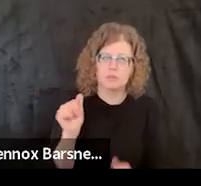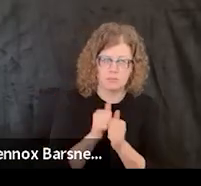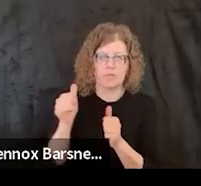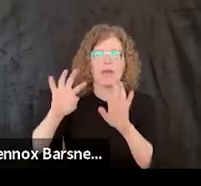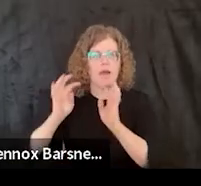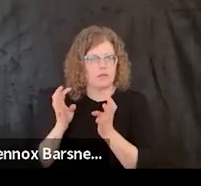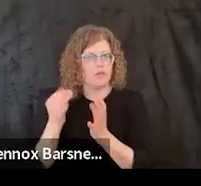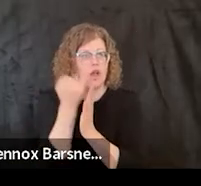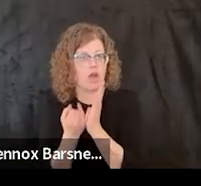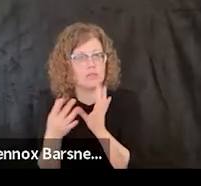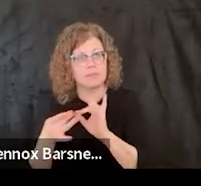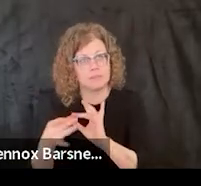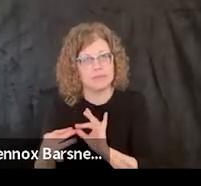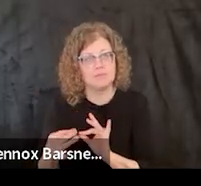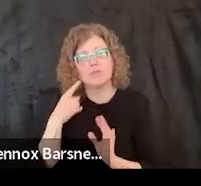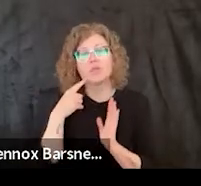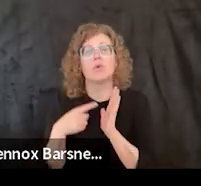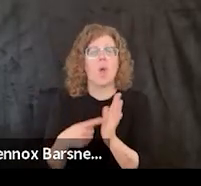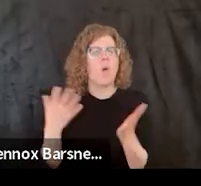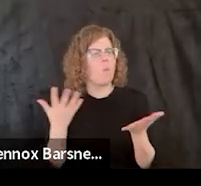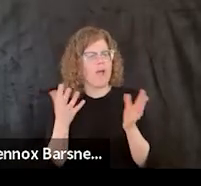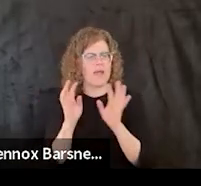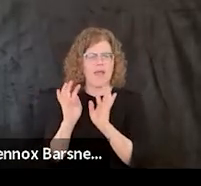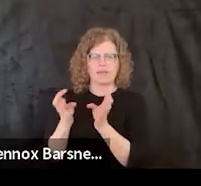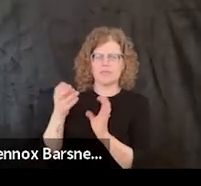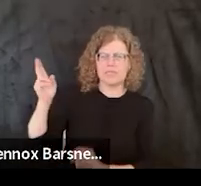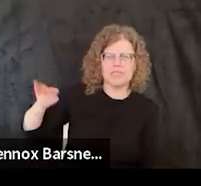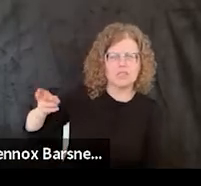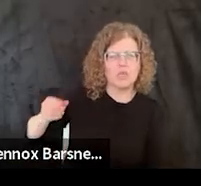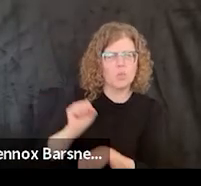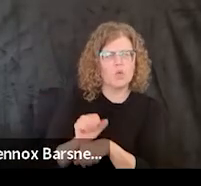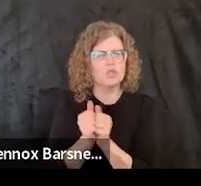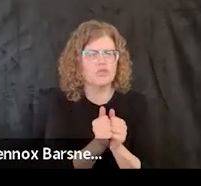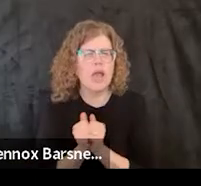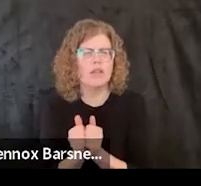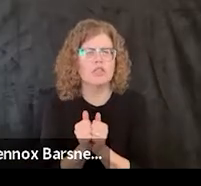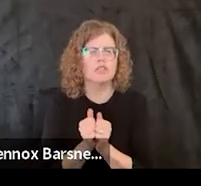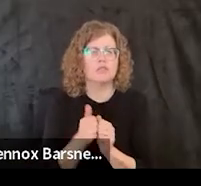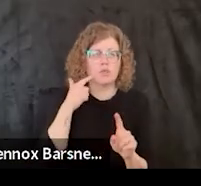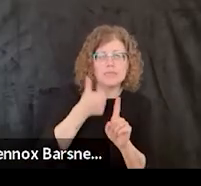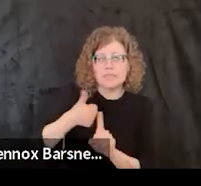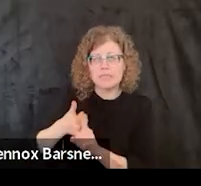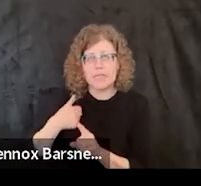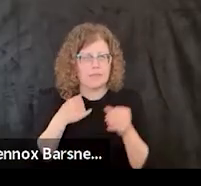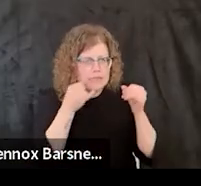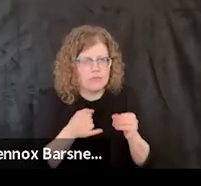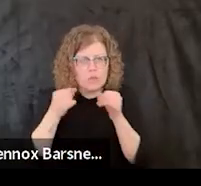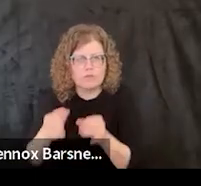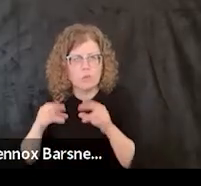of work together and/or all members' individual resumes into a single